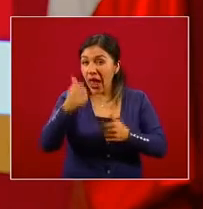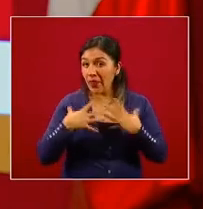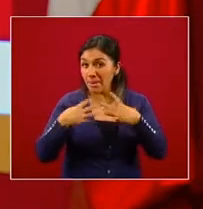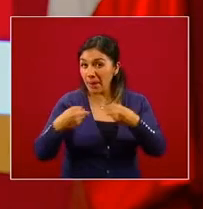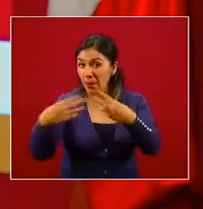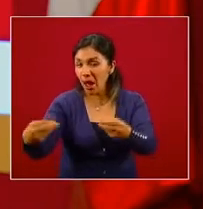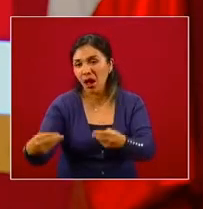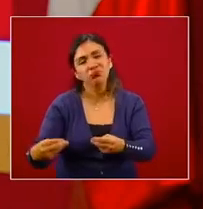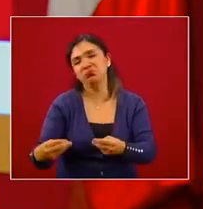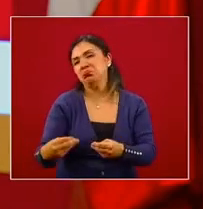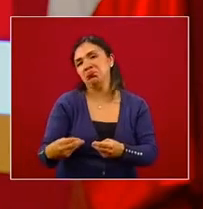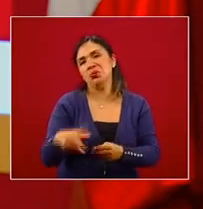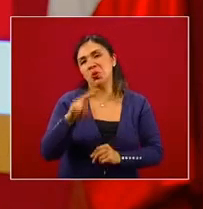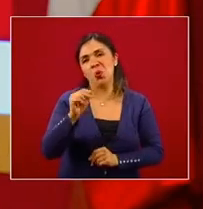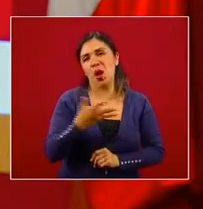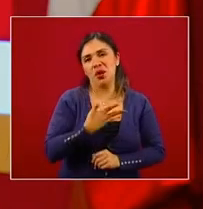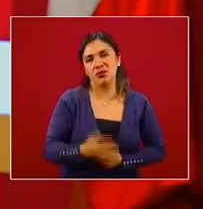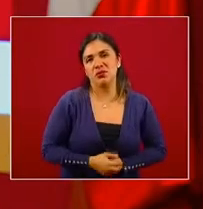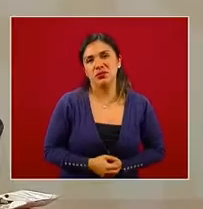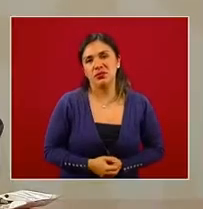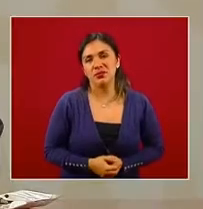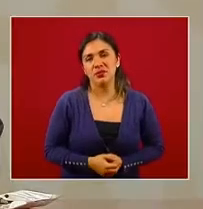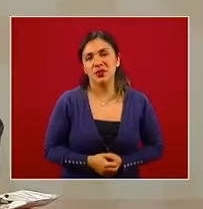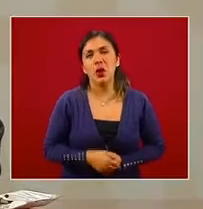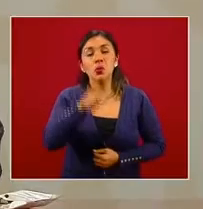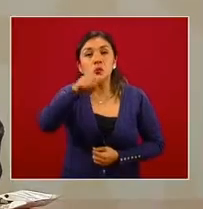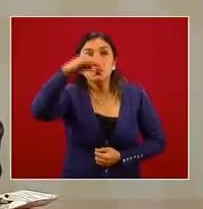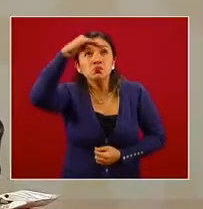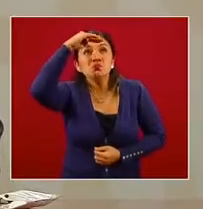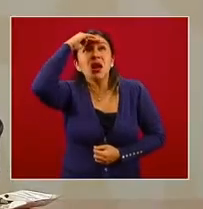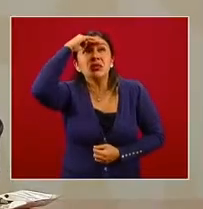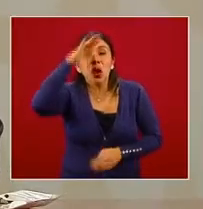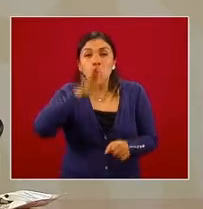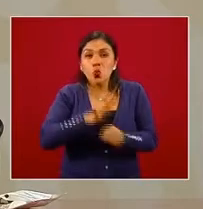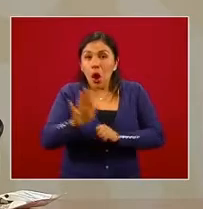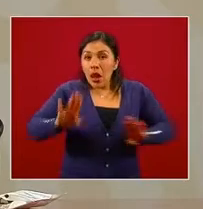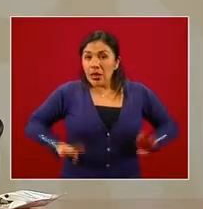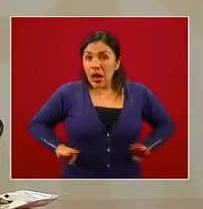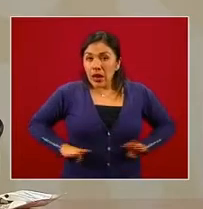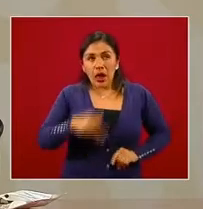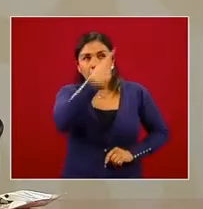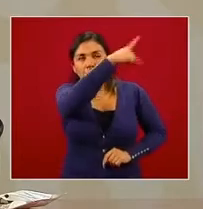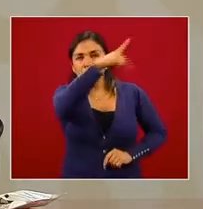a red focus point of contagion.